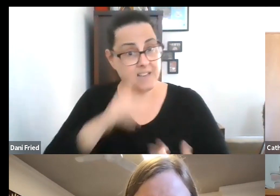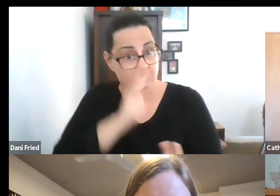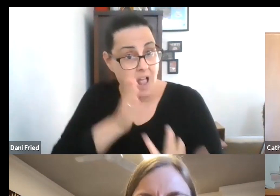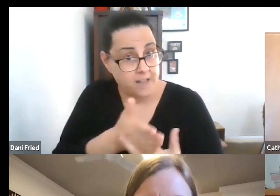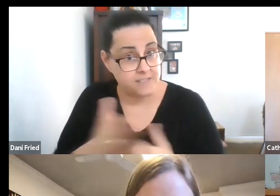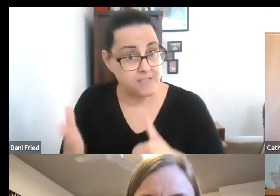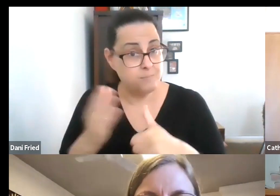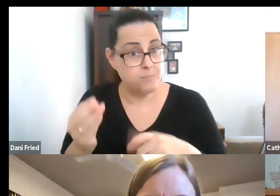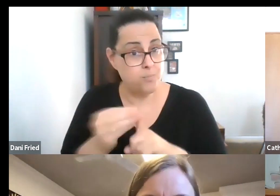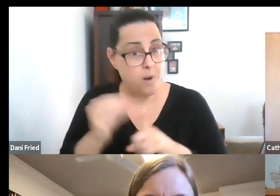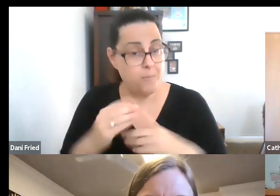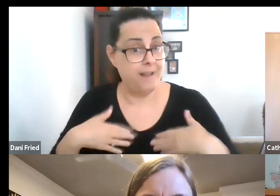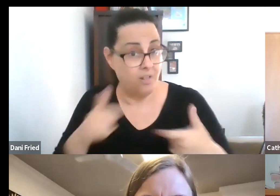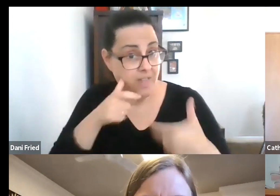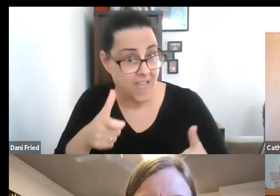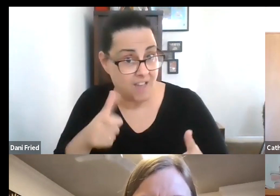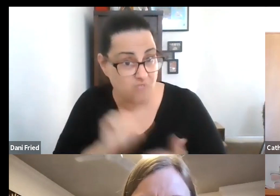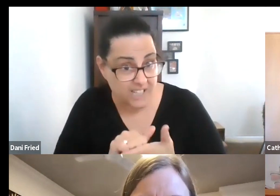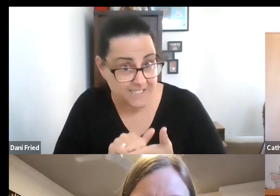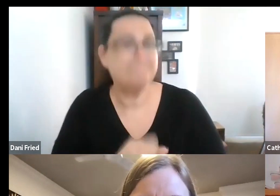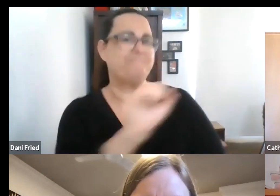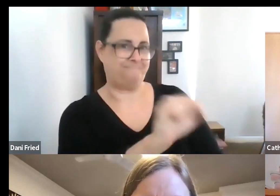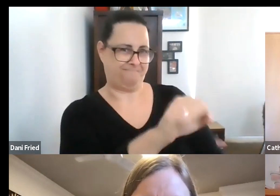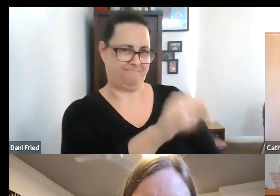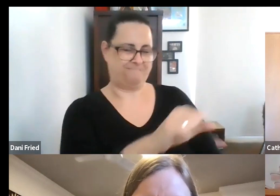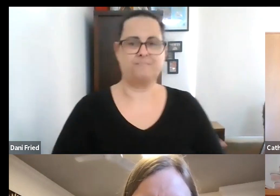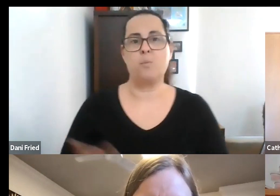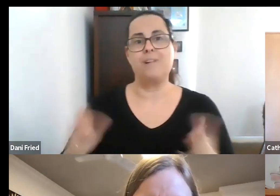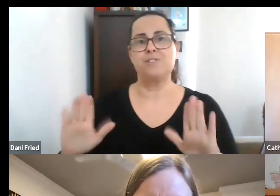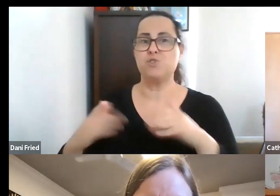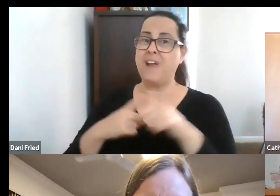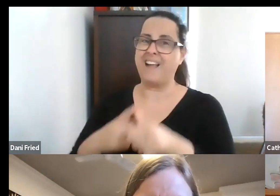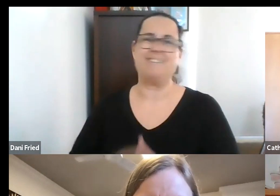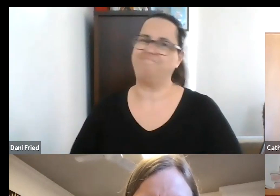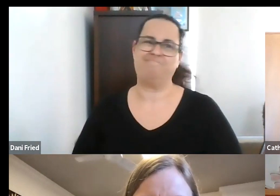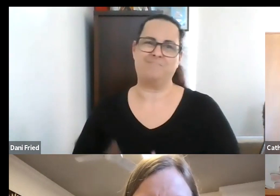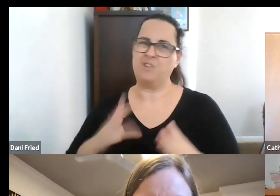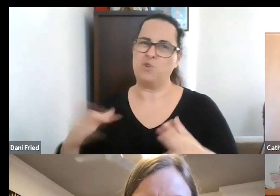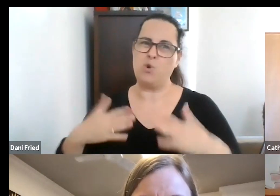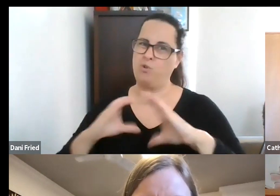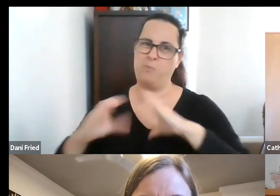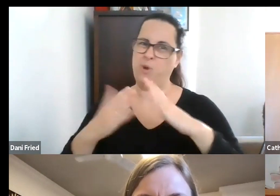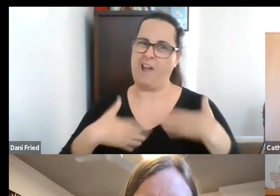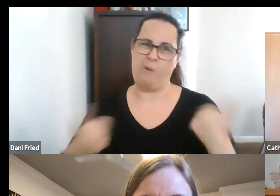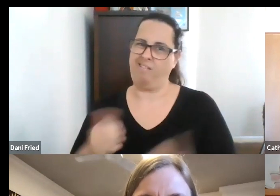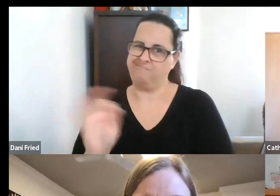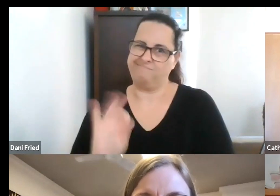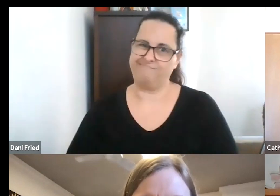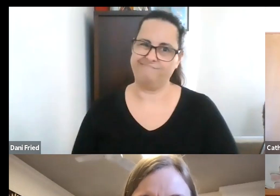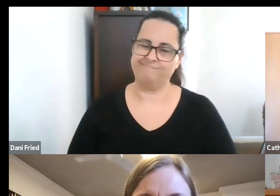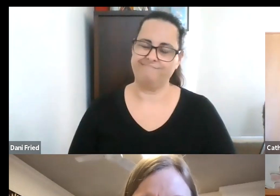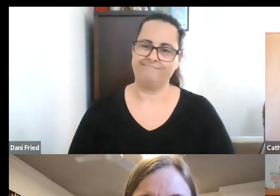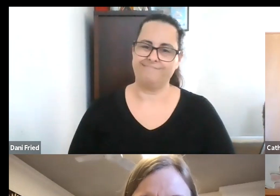right? Yes, that's absolutely right. Okay. I guess the short answer is not good, not well enough. Again, at